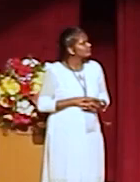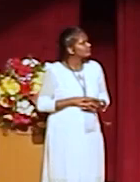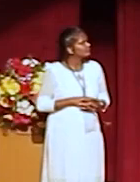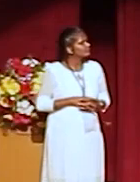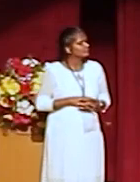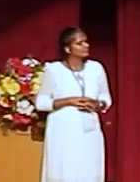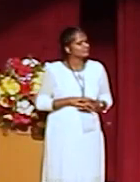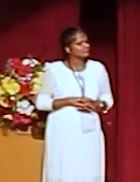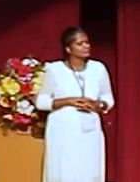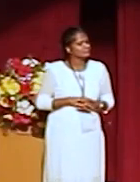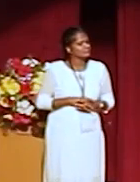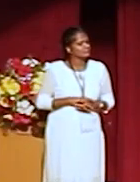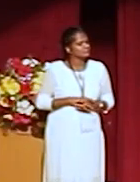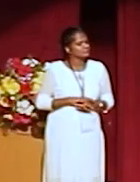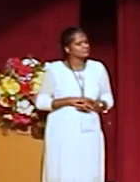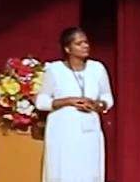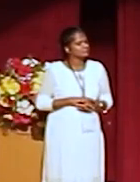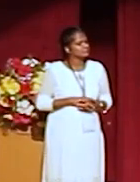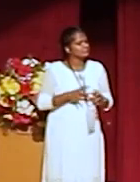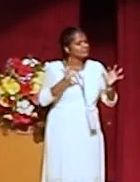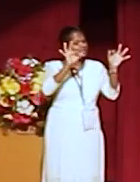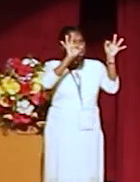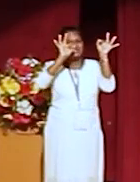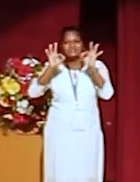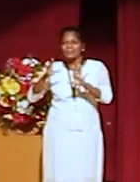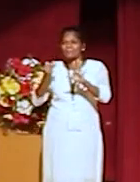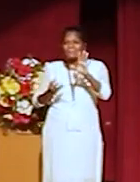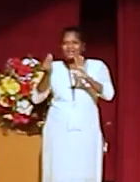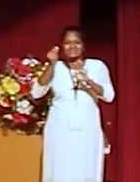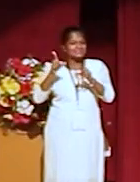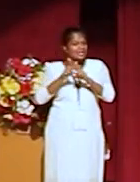Let us see. Selected. M